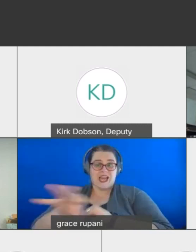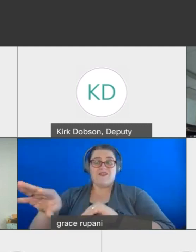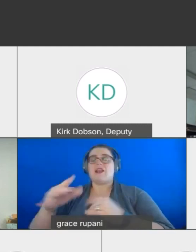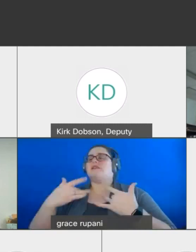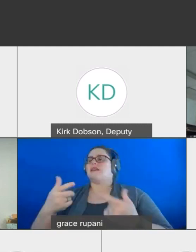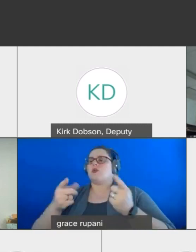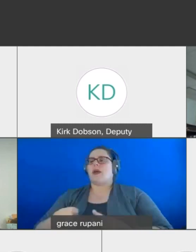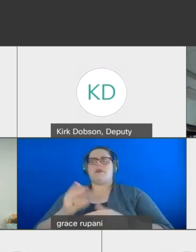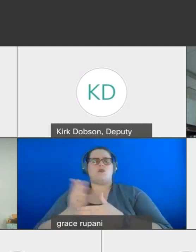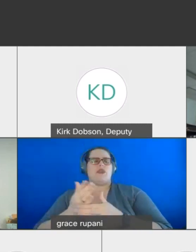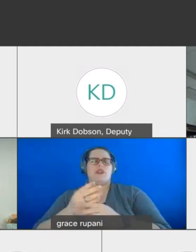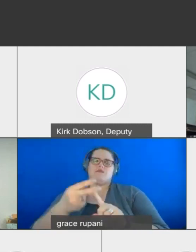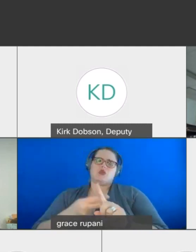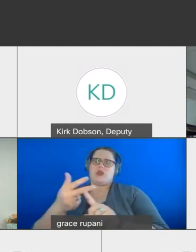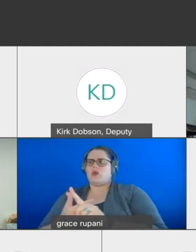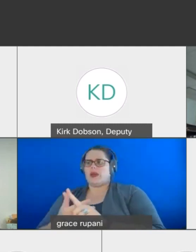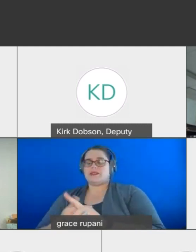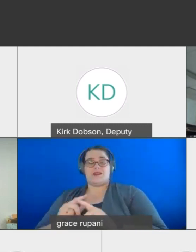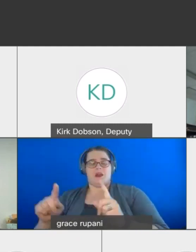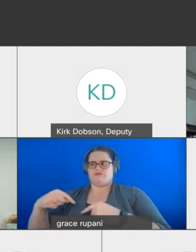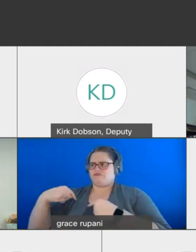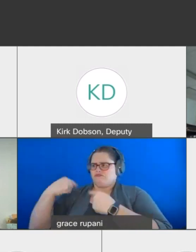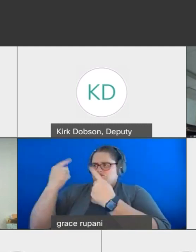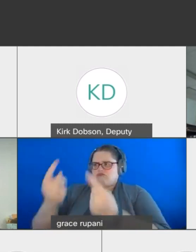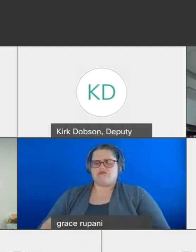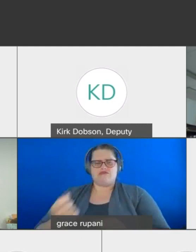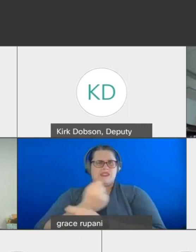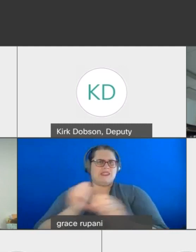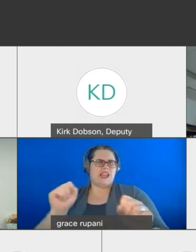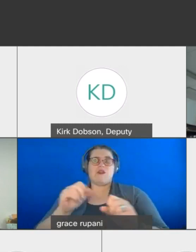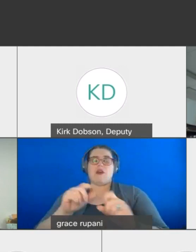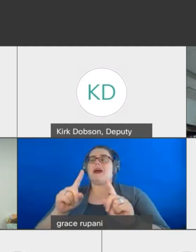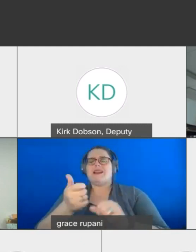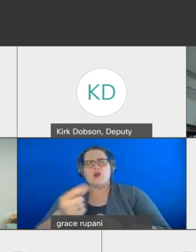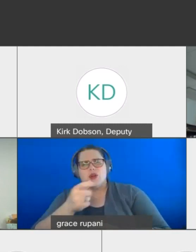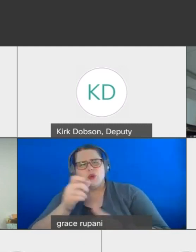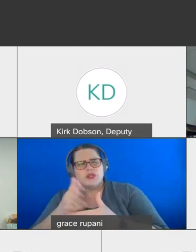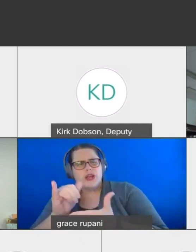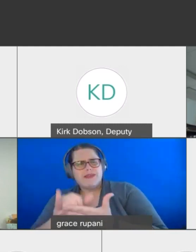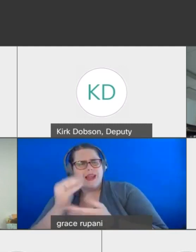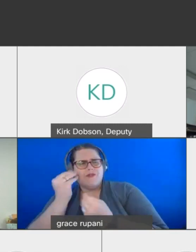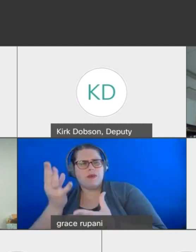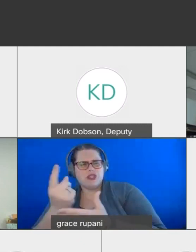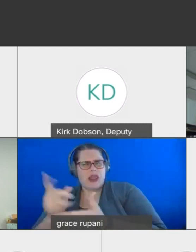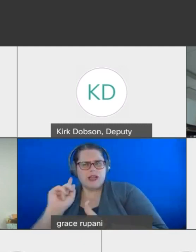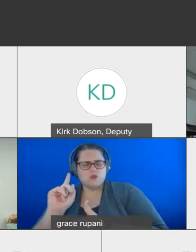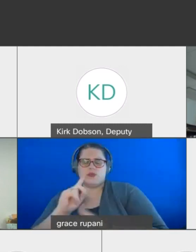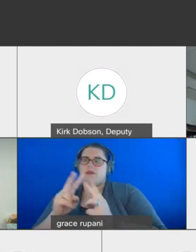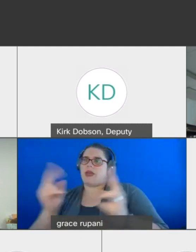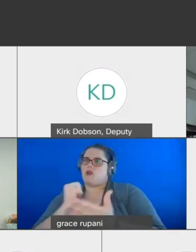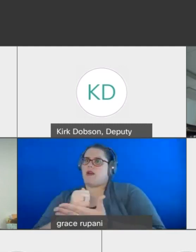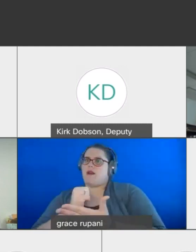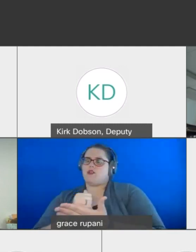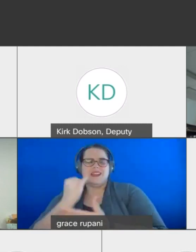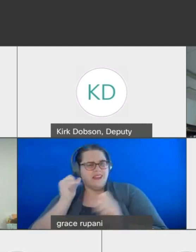thought was her answer there. But whoever shared that last week, if you could share it again, I found it to be very helpful.